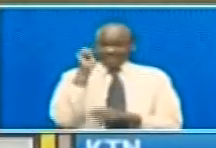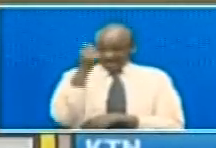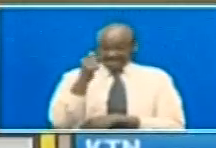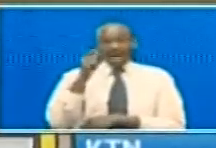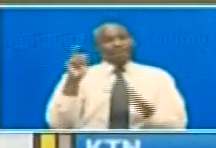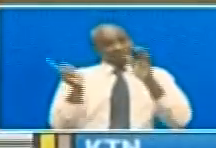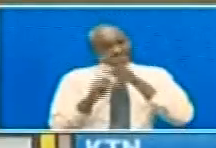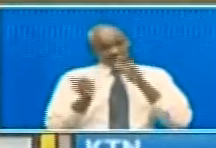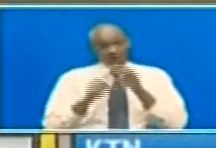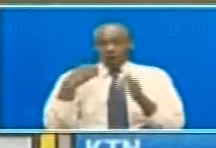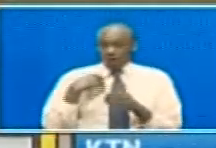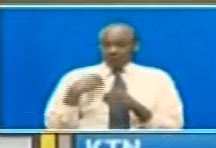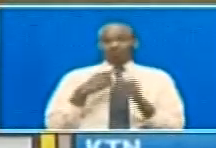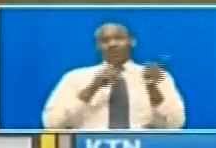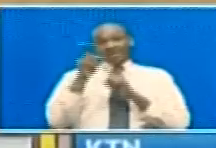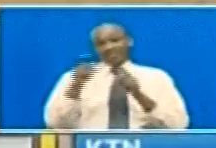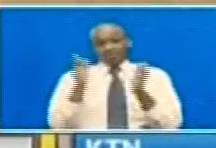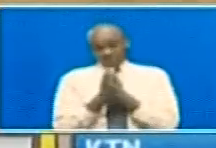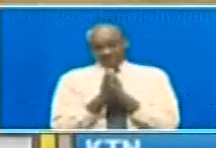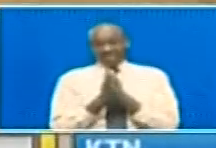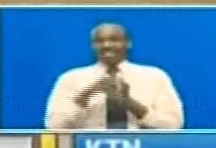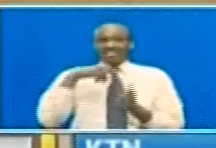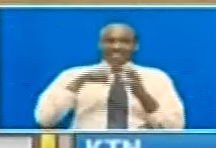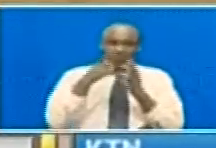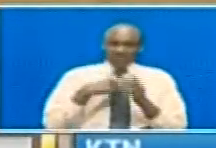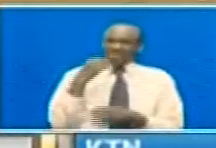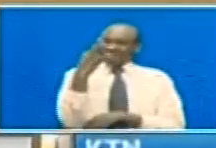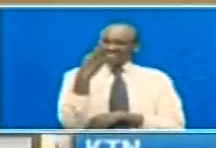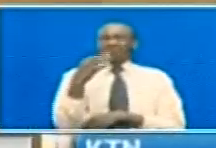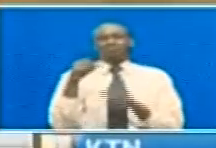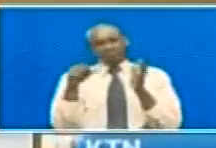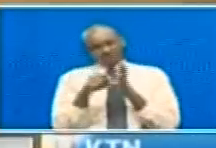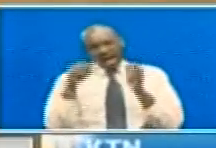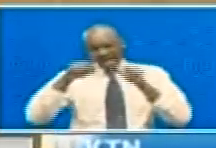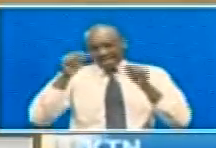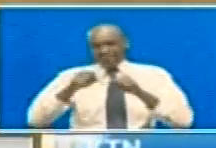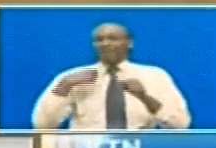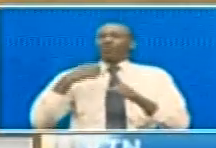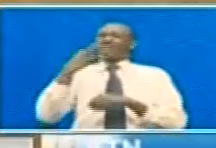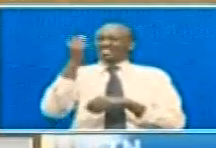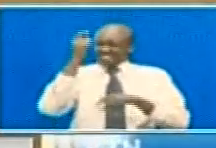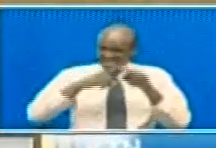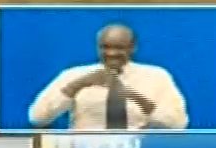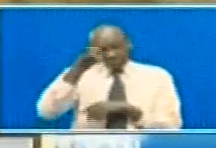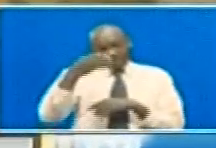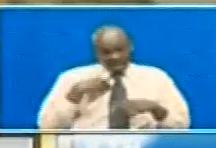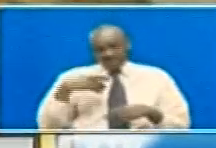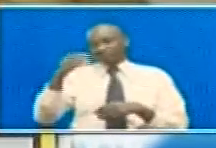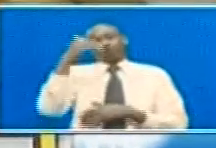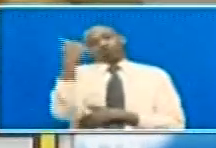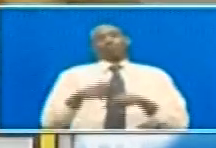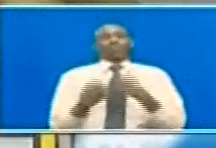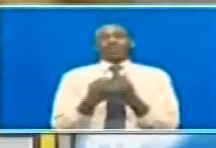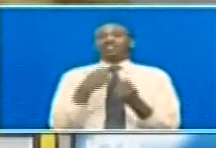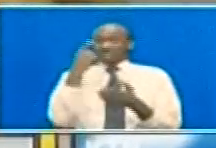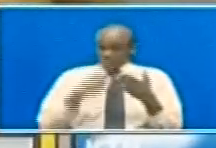of Tourism, Commerce and East African Affairs effected a 30-year-old tourism bilateral agreement, which meant that Tanzanian registered tour operators